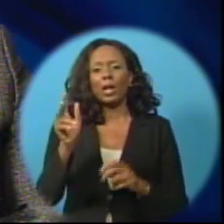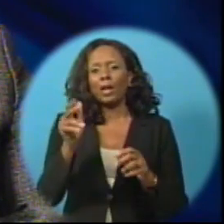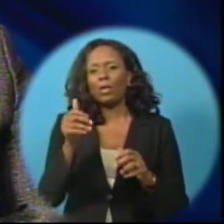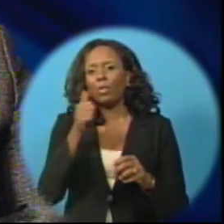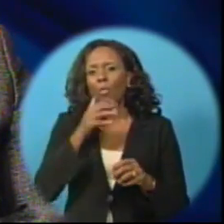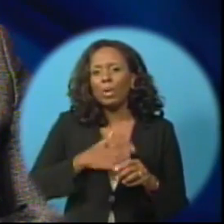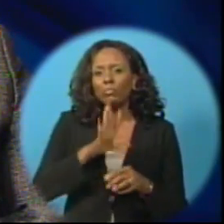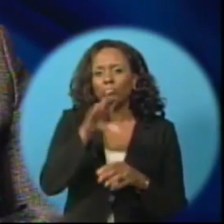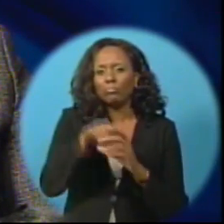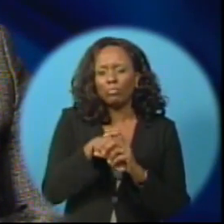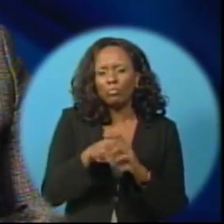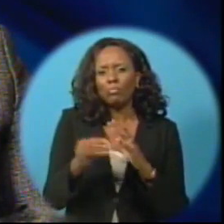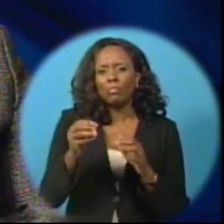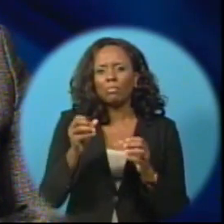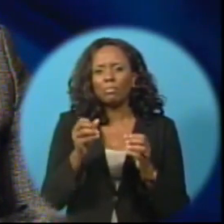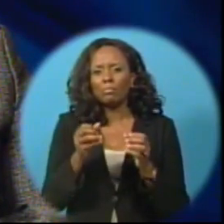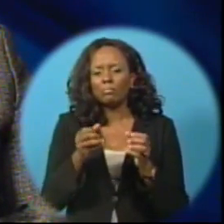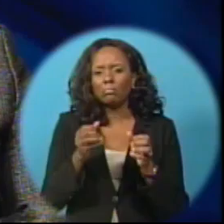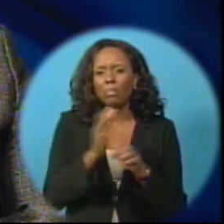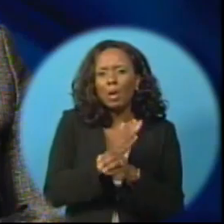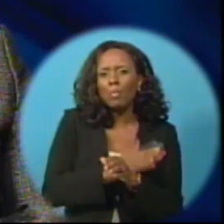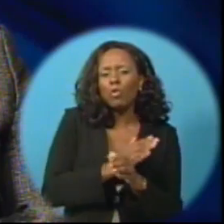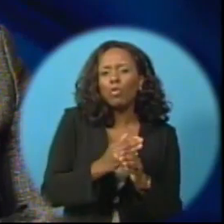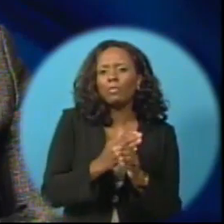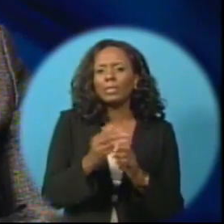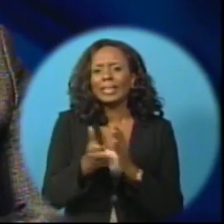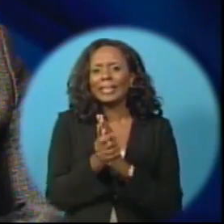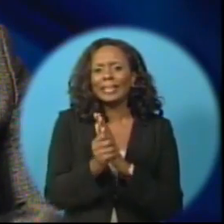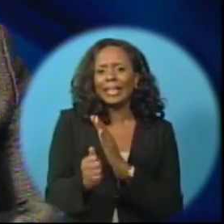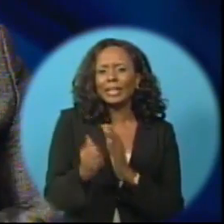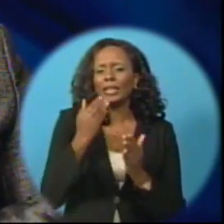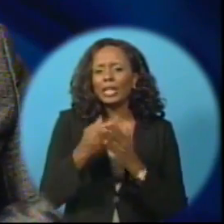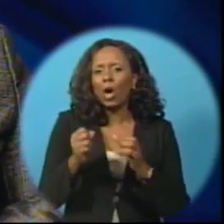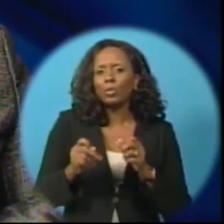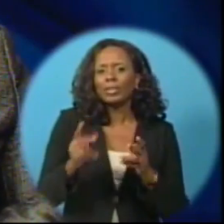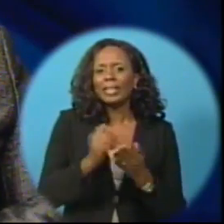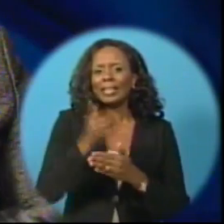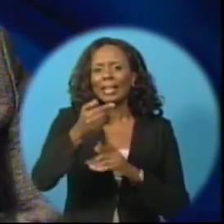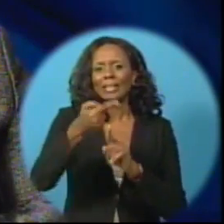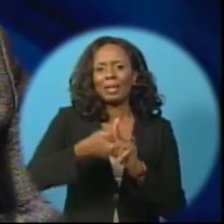to improve their skills in various areas when the workshop gets underway next month.